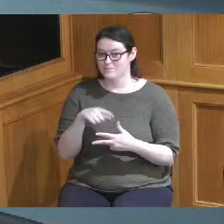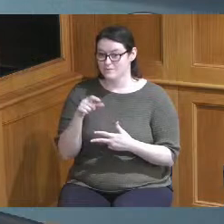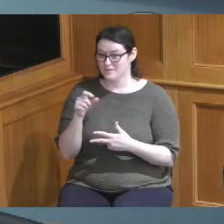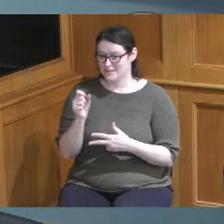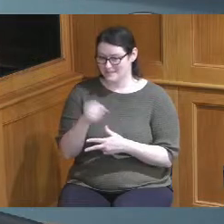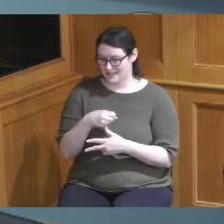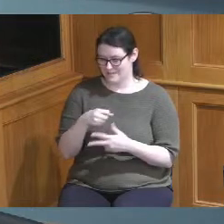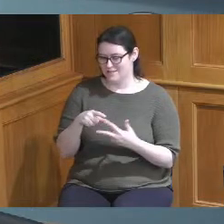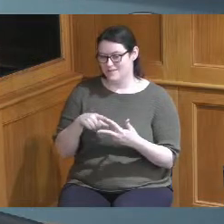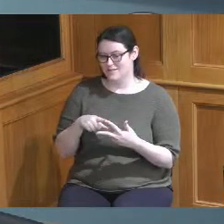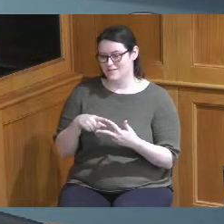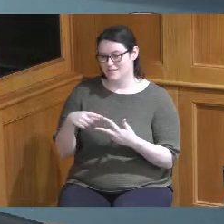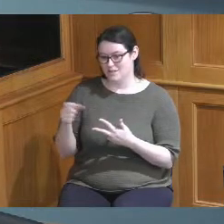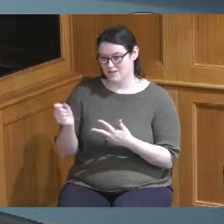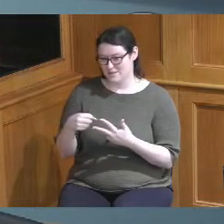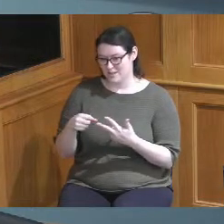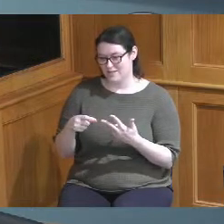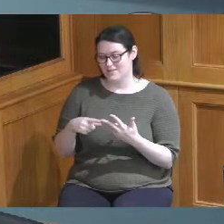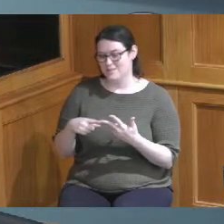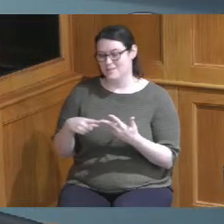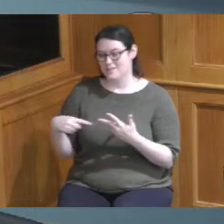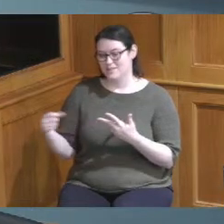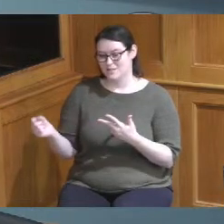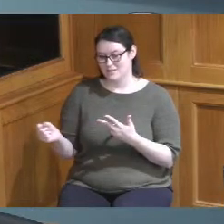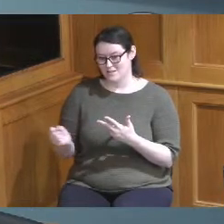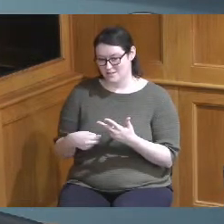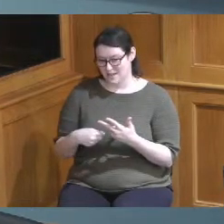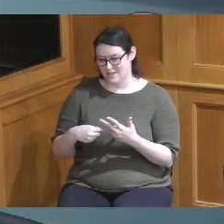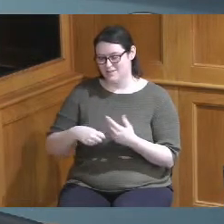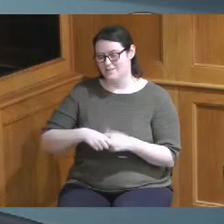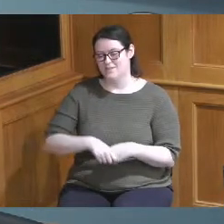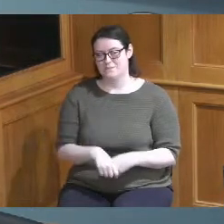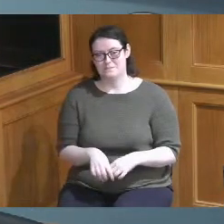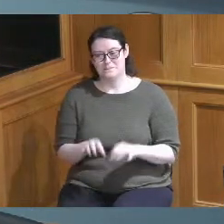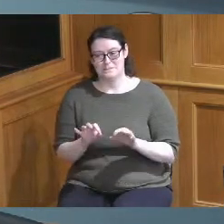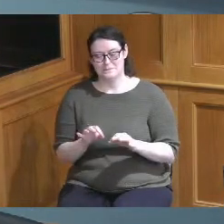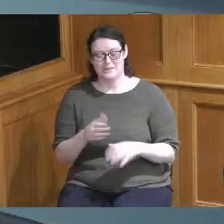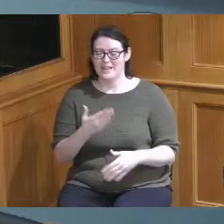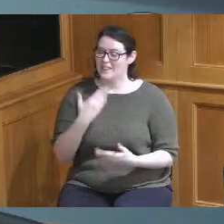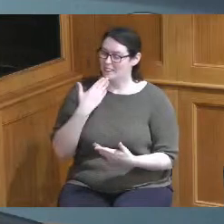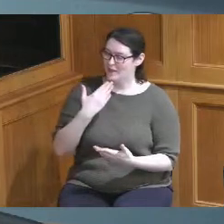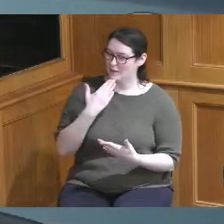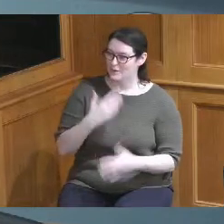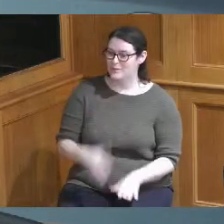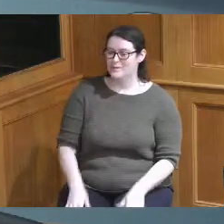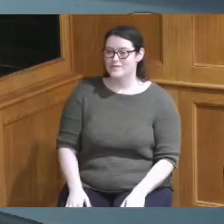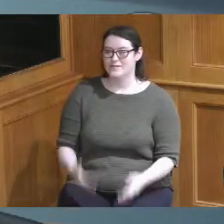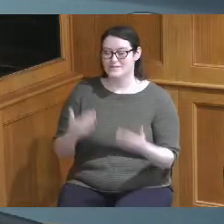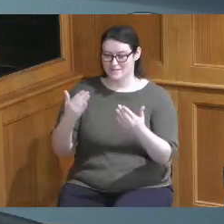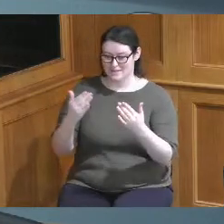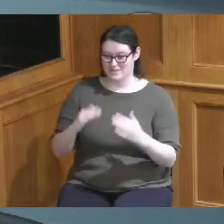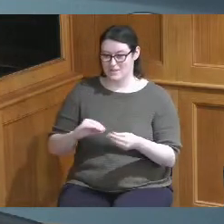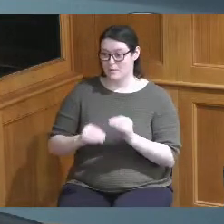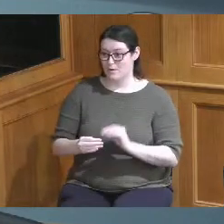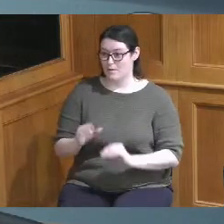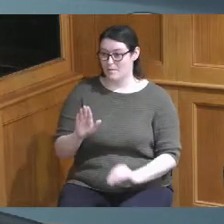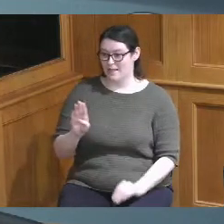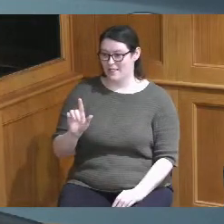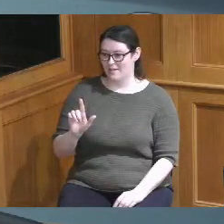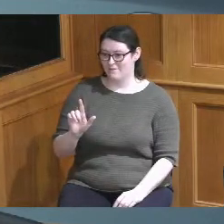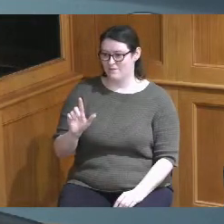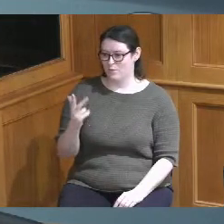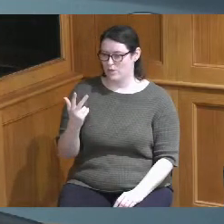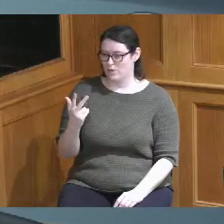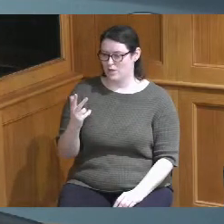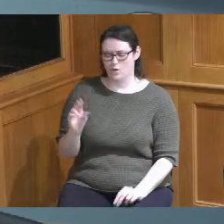Commissioner Driehaus? Yes. Commissioner Reese? Yes. Commissioner Summer Dumas? Yes. Thank you. By leave 3, oh,